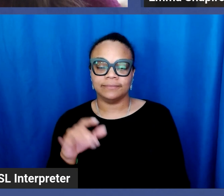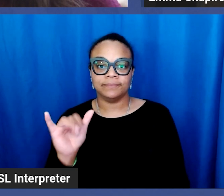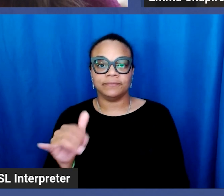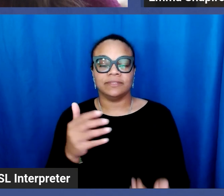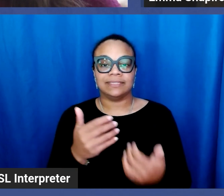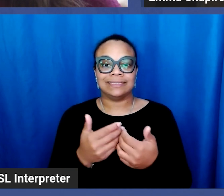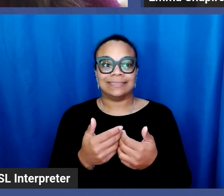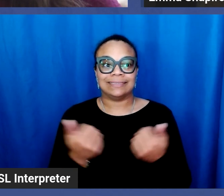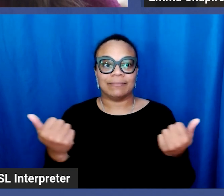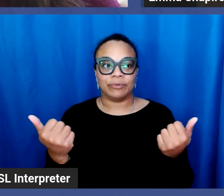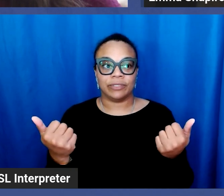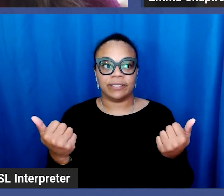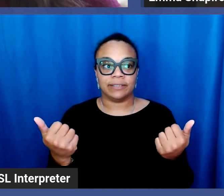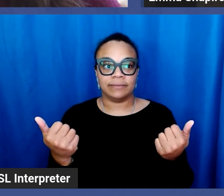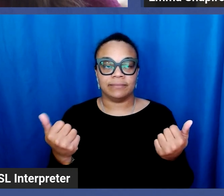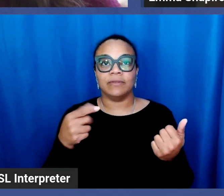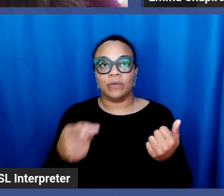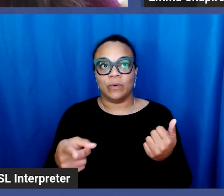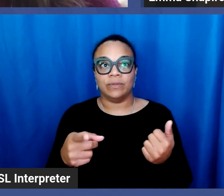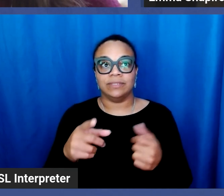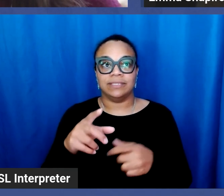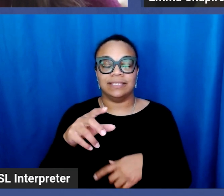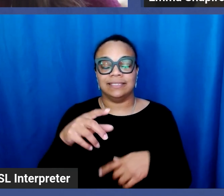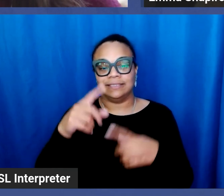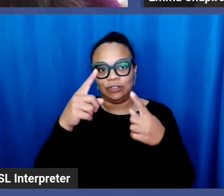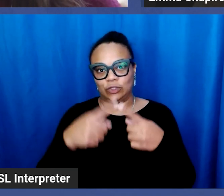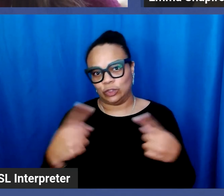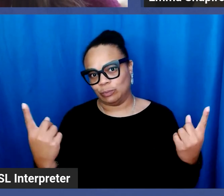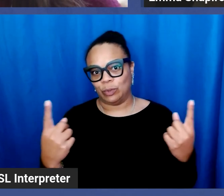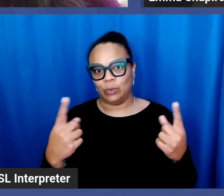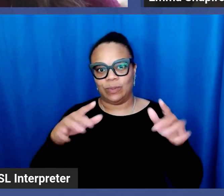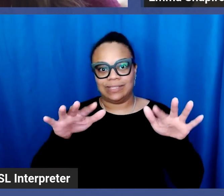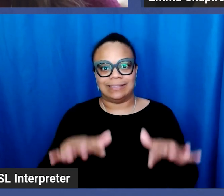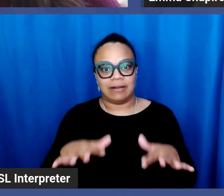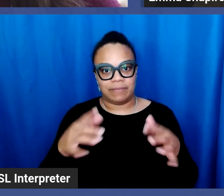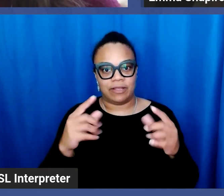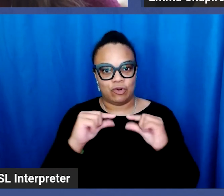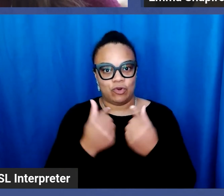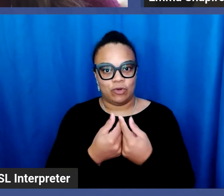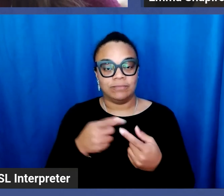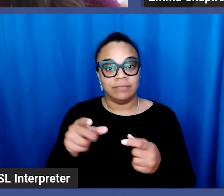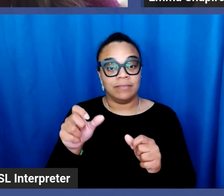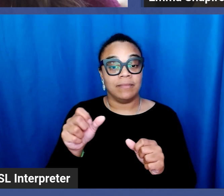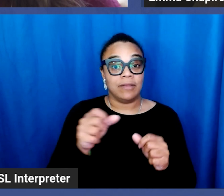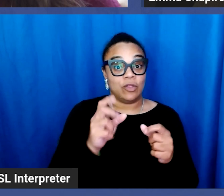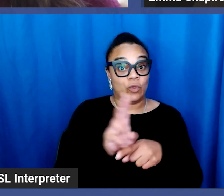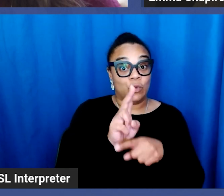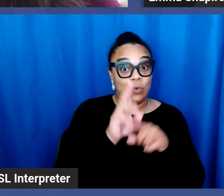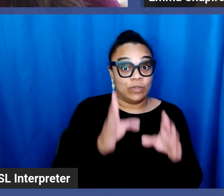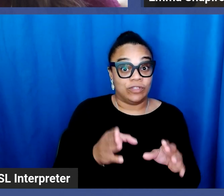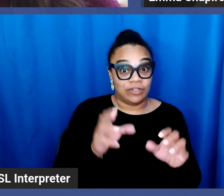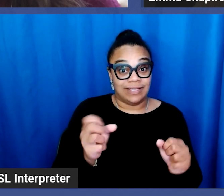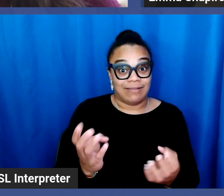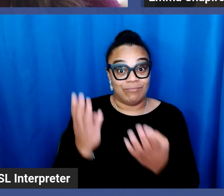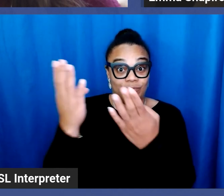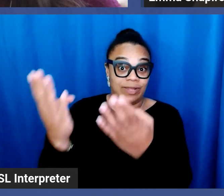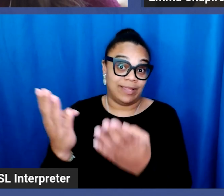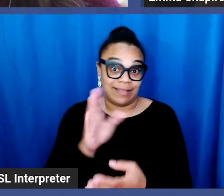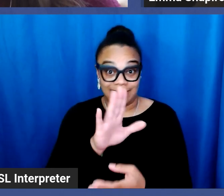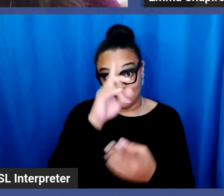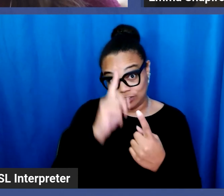separate dispute settlement groups where users can bring content moderation decisions that they disagree with to